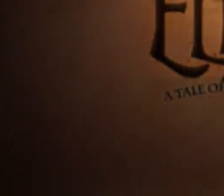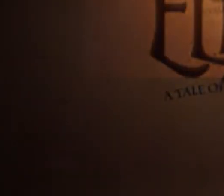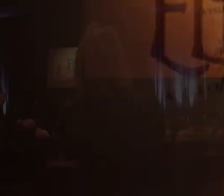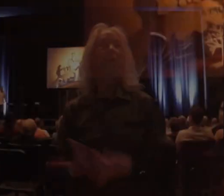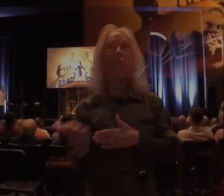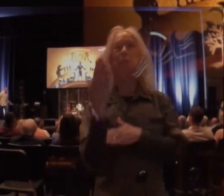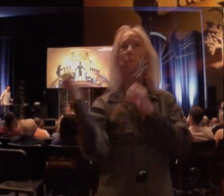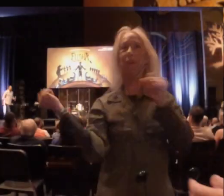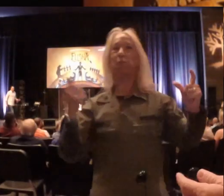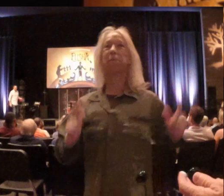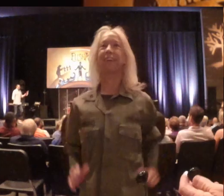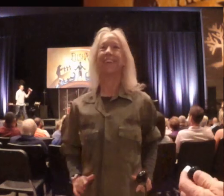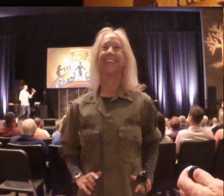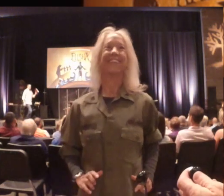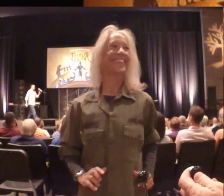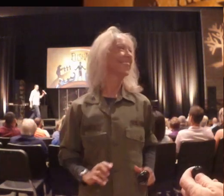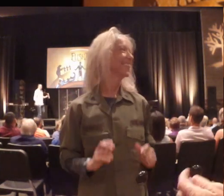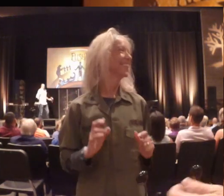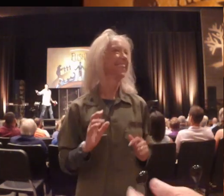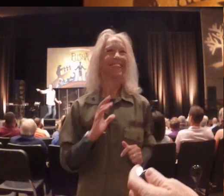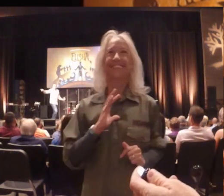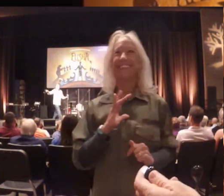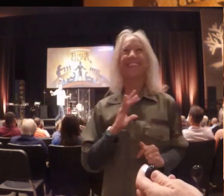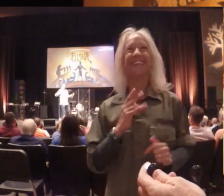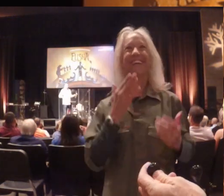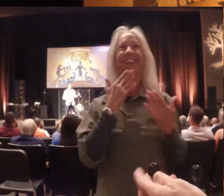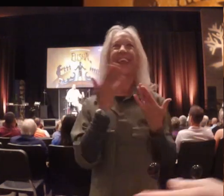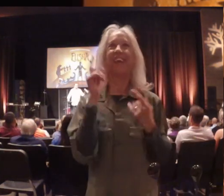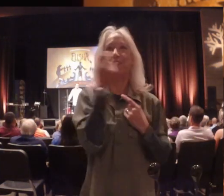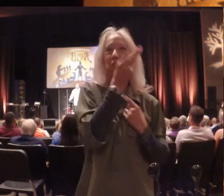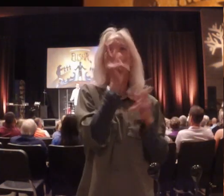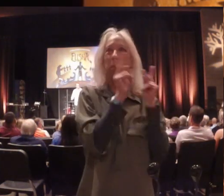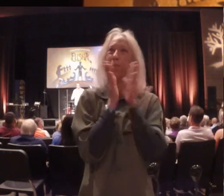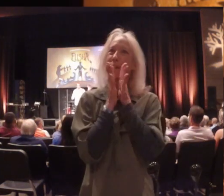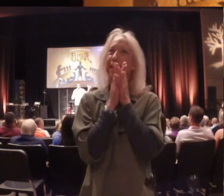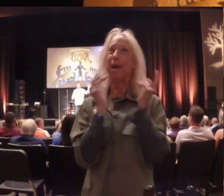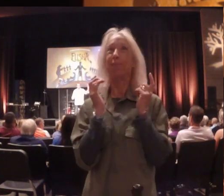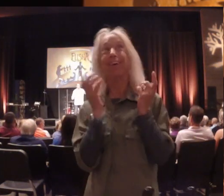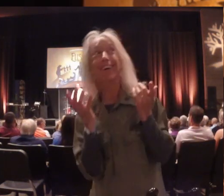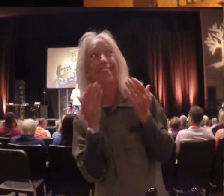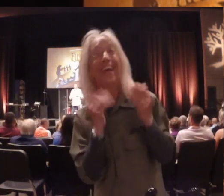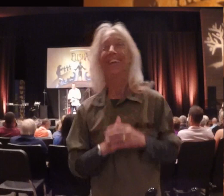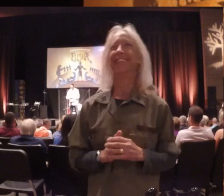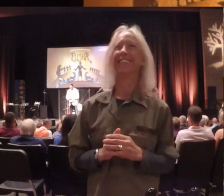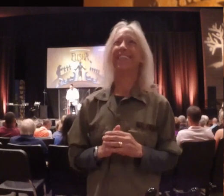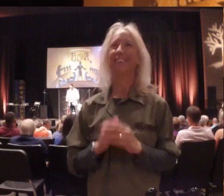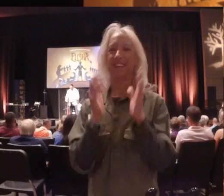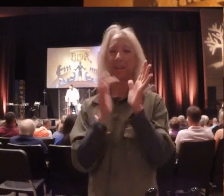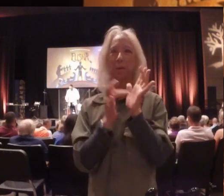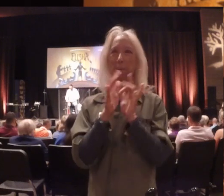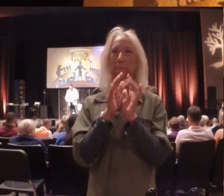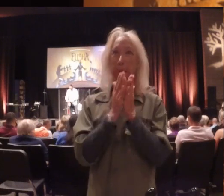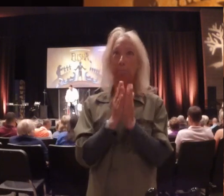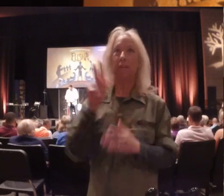Good morning, everybody. Good morning. Thanks for that clap. Appreciate it. If you will take your Bibles out,